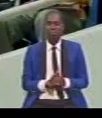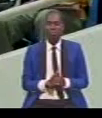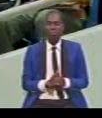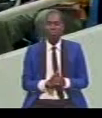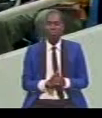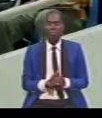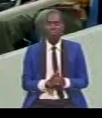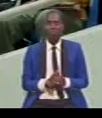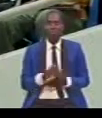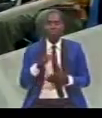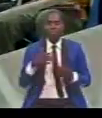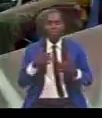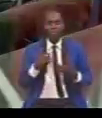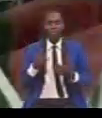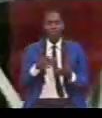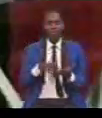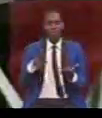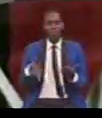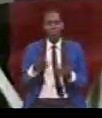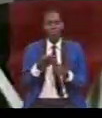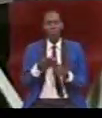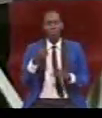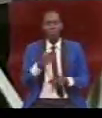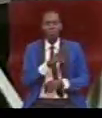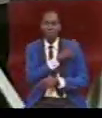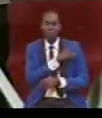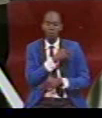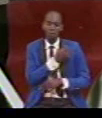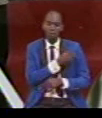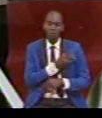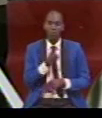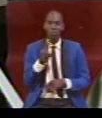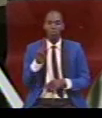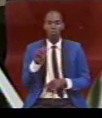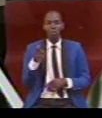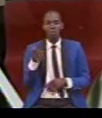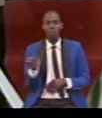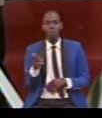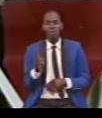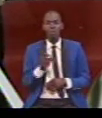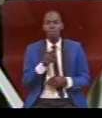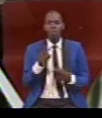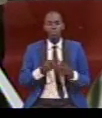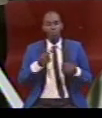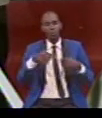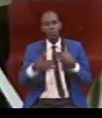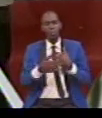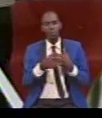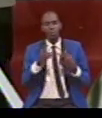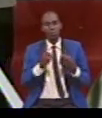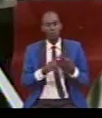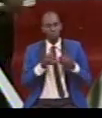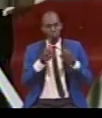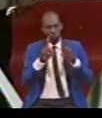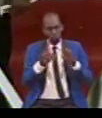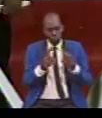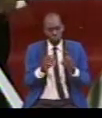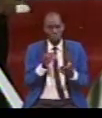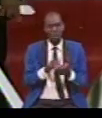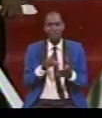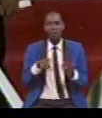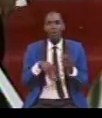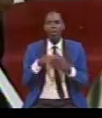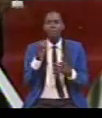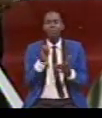She has her results from the UTH, from the hospital, and when she went back to recheck, they have found out that her results